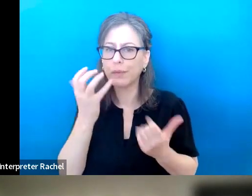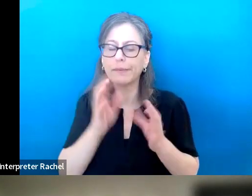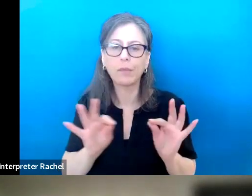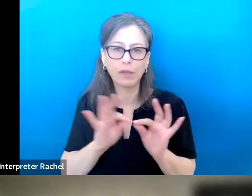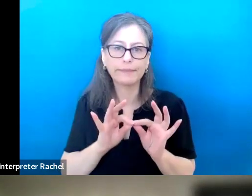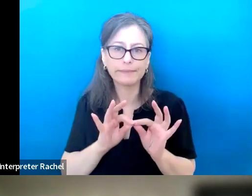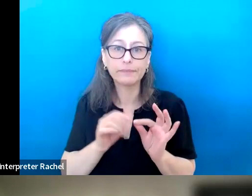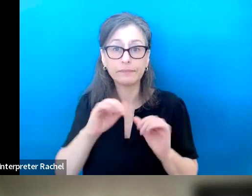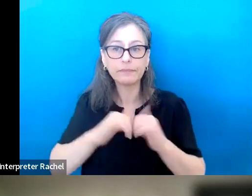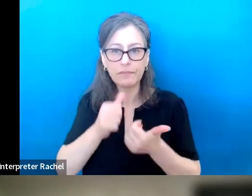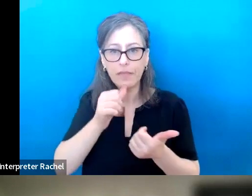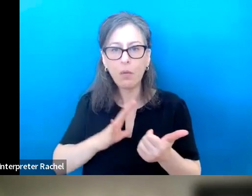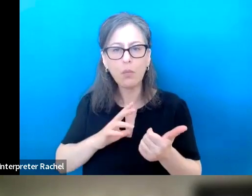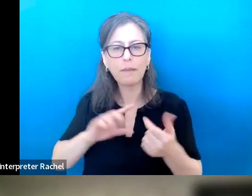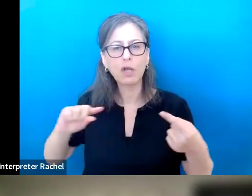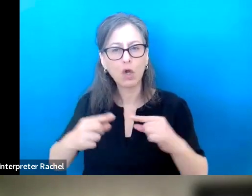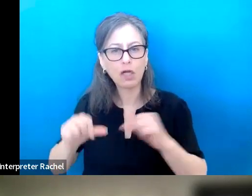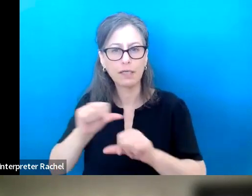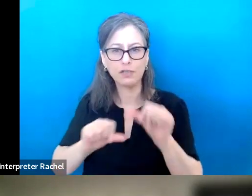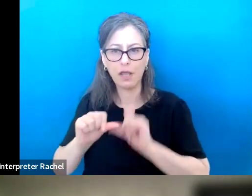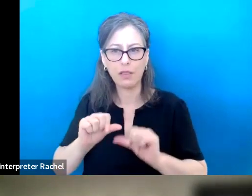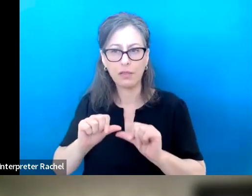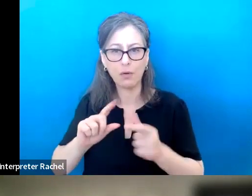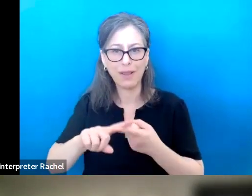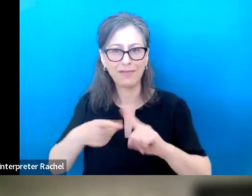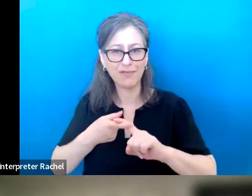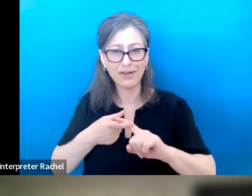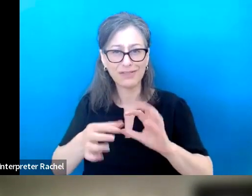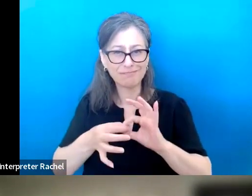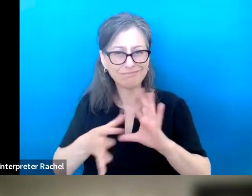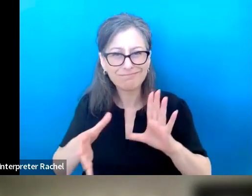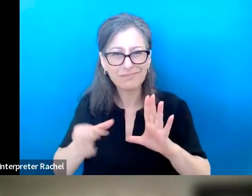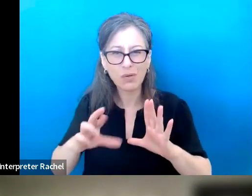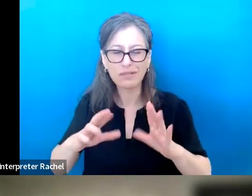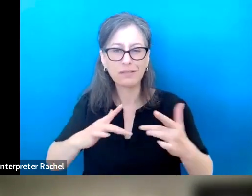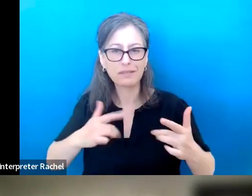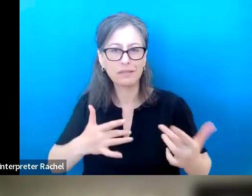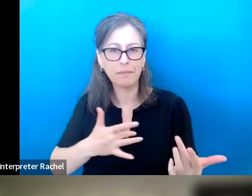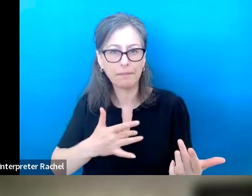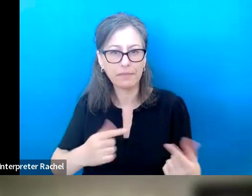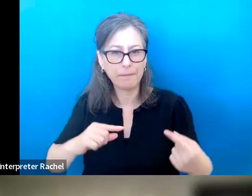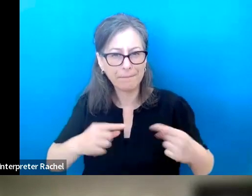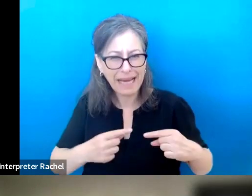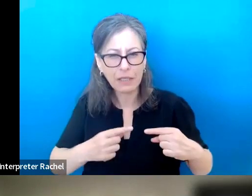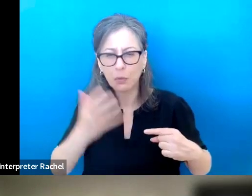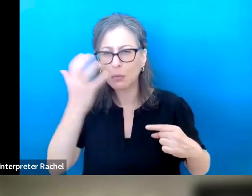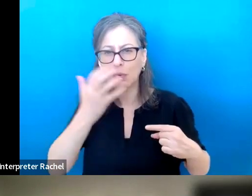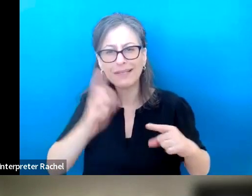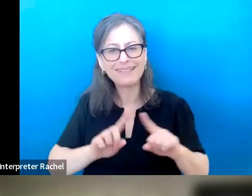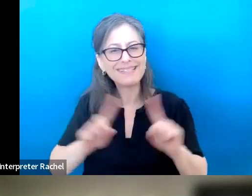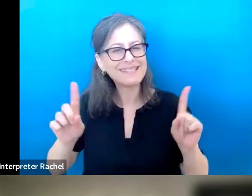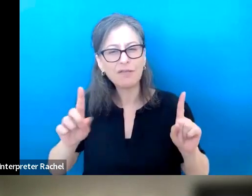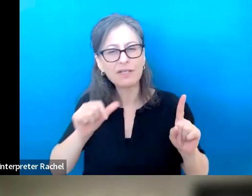how women can hurt other women. When those friendships go wrong, the pain is almost indescribable. It's different to a heartbreak.